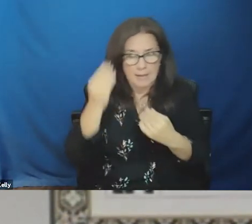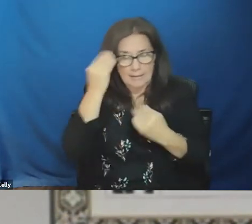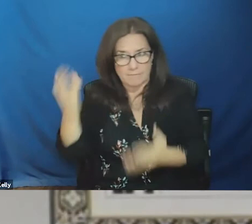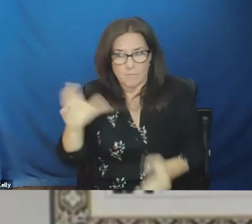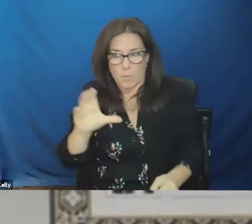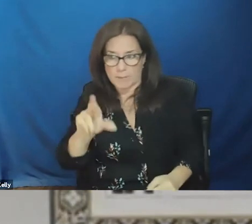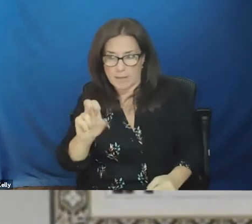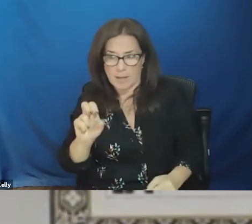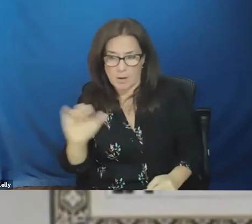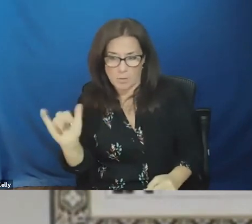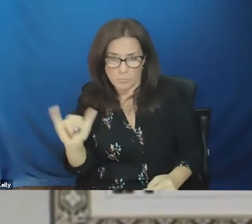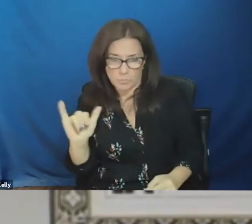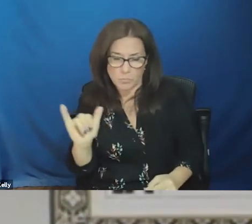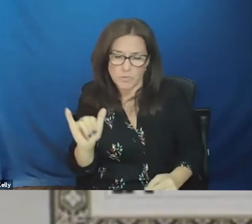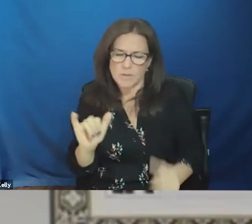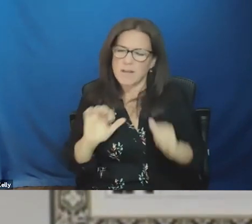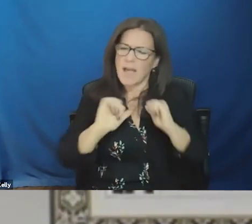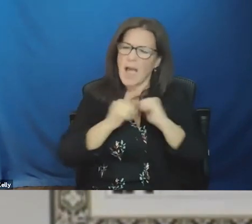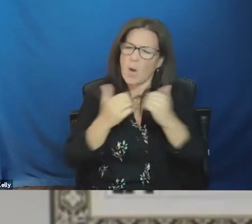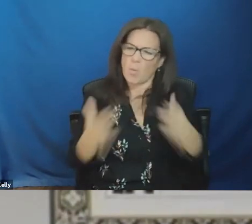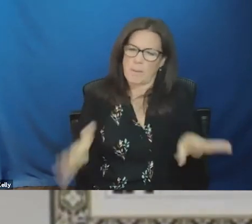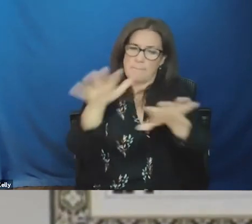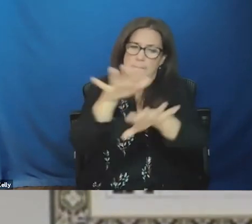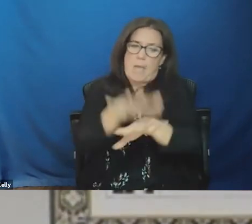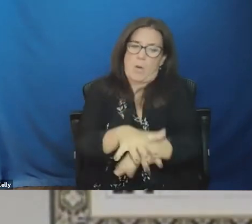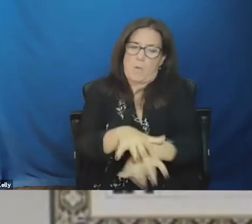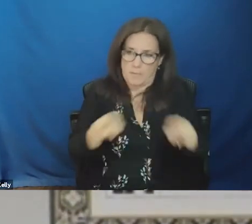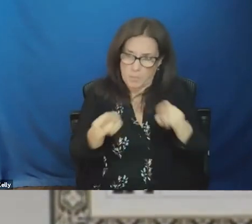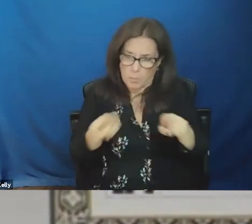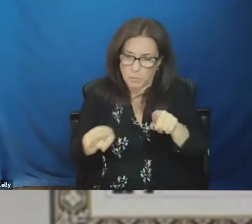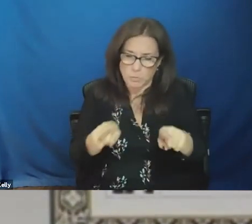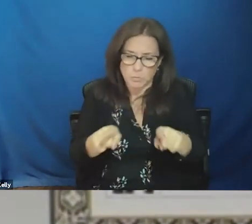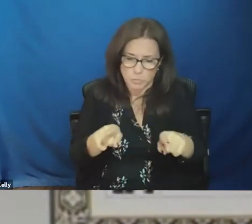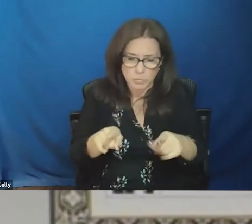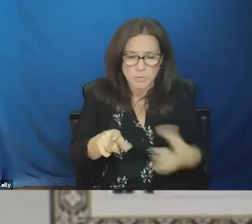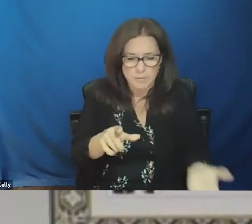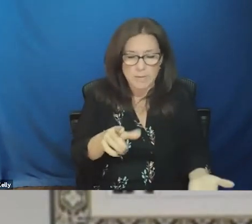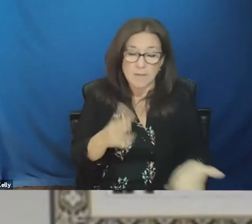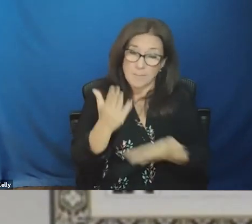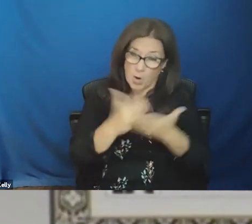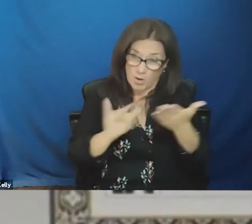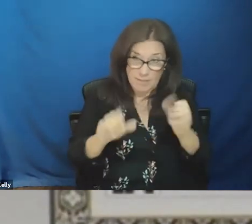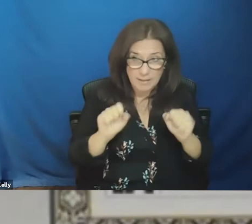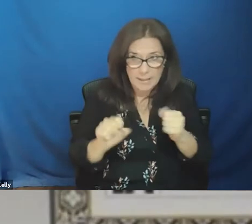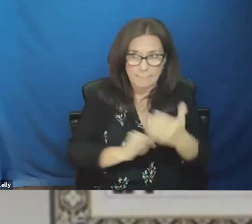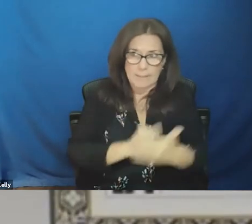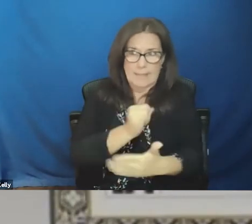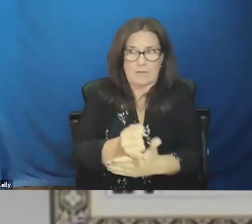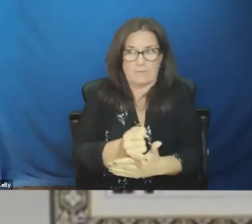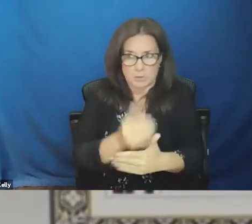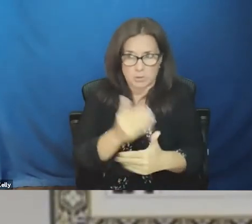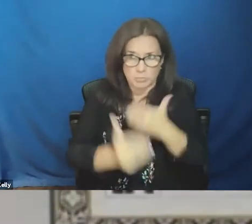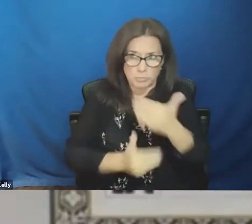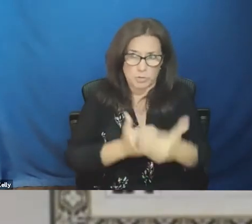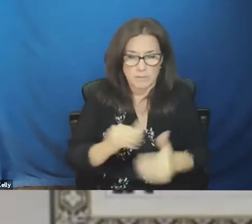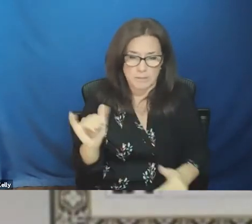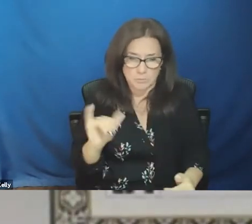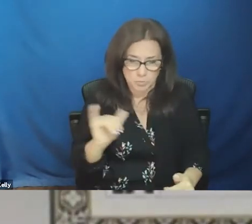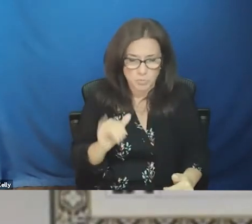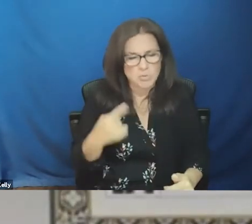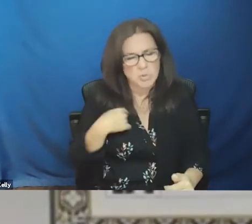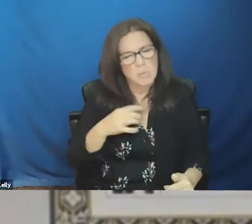really be preventive as opposed to intervention, which is a large part of what we have to do. So in our plans, I'm wondering if we could maybe